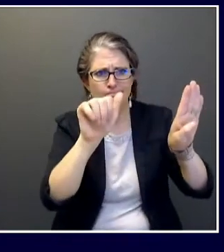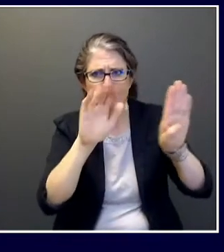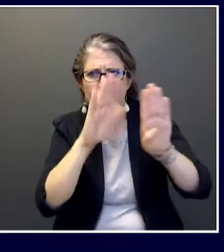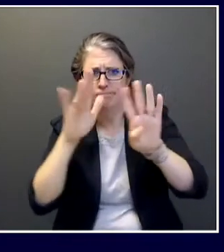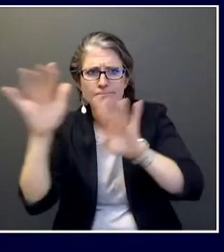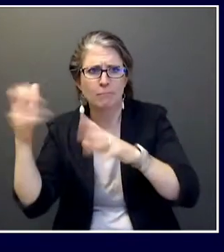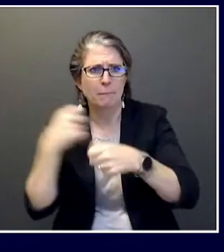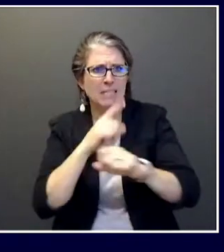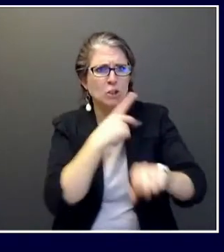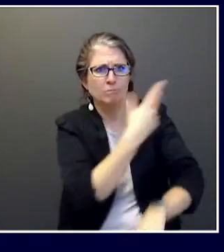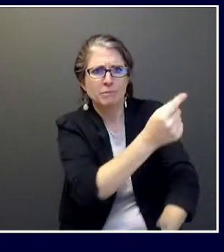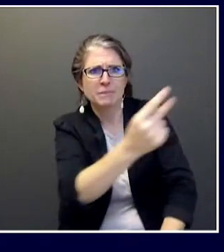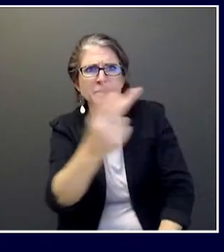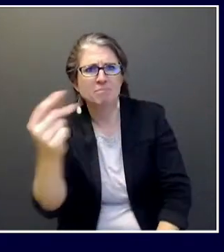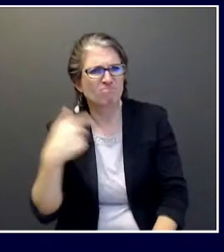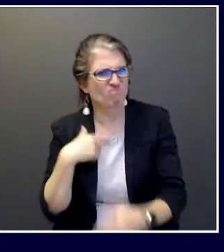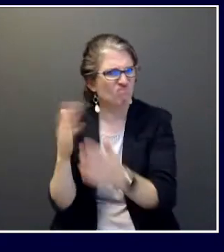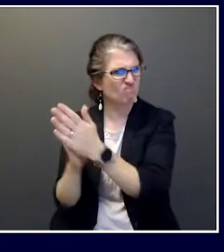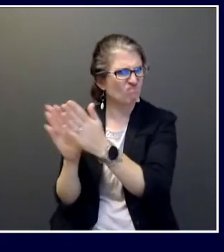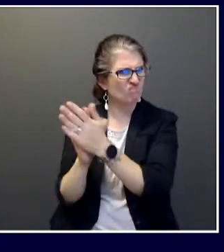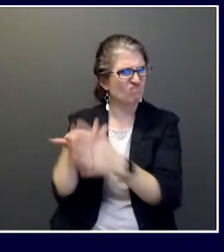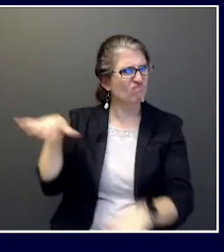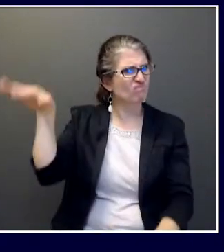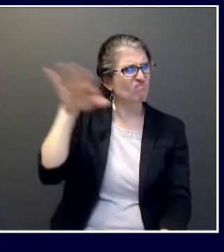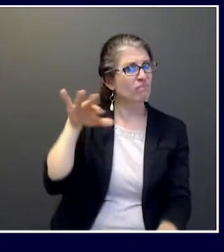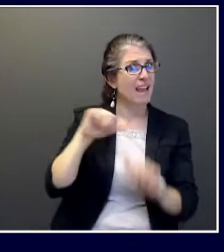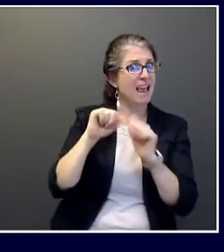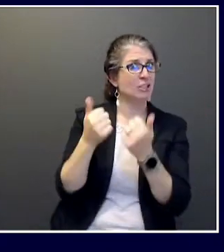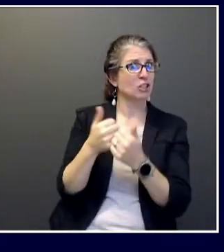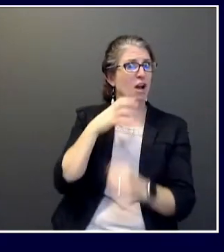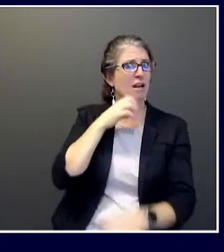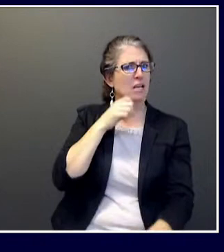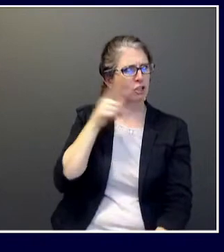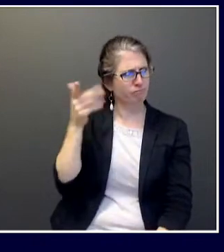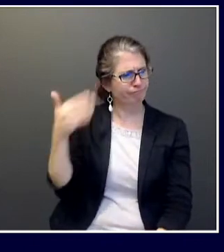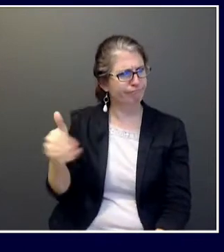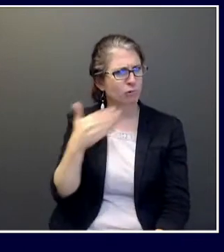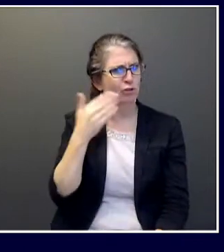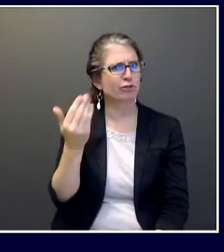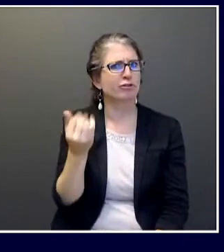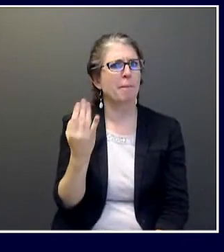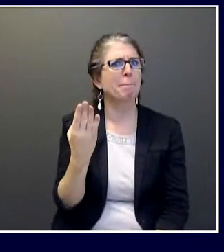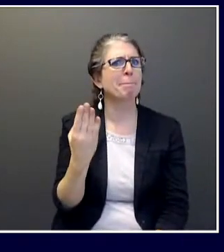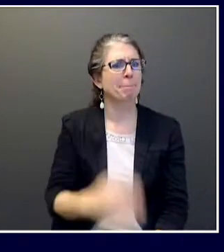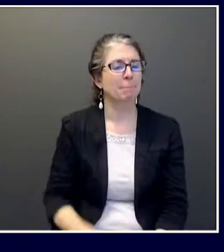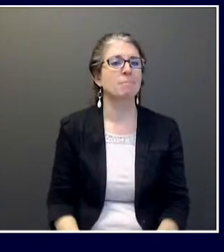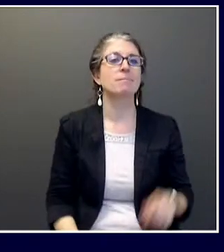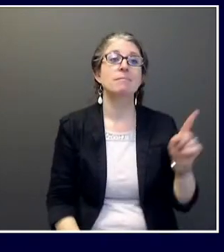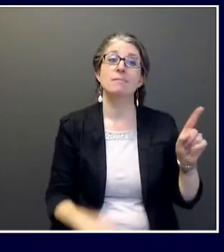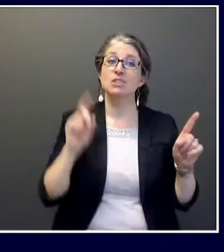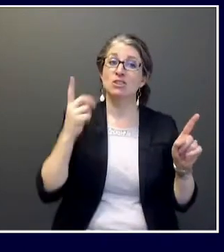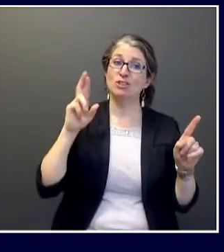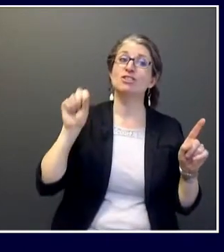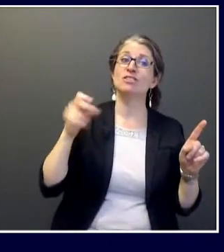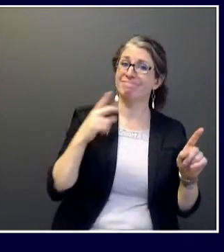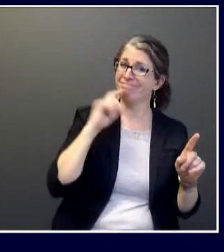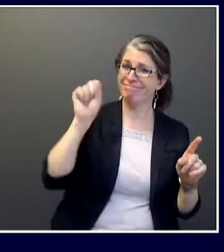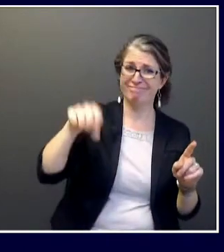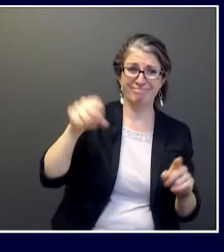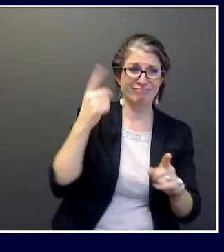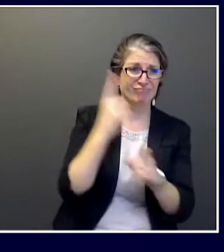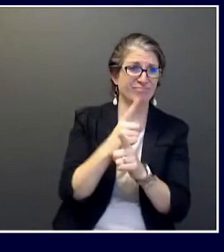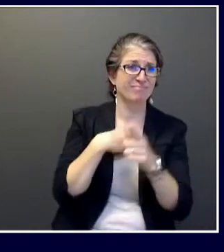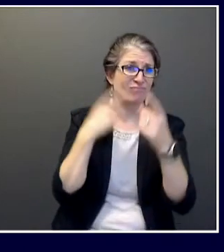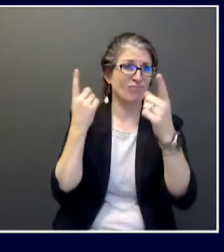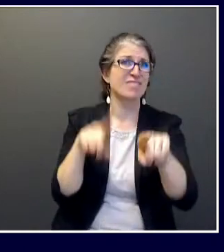in accessing vaccine sites in a very rural county. So thank you. Yes, I'll add to that, as we're talking about